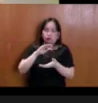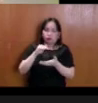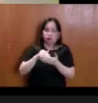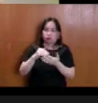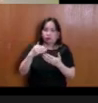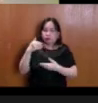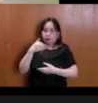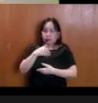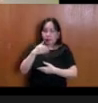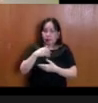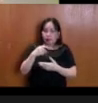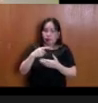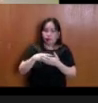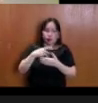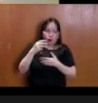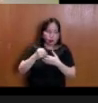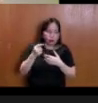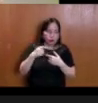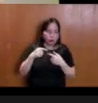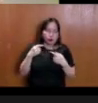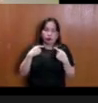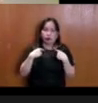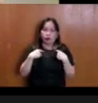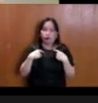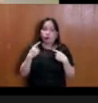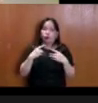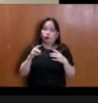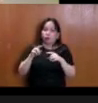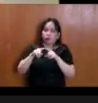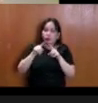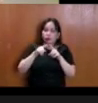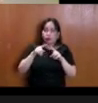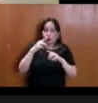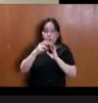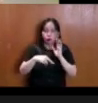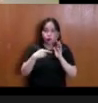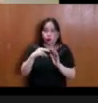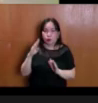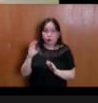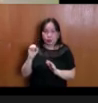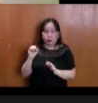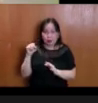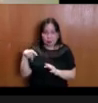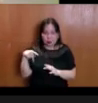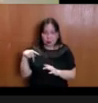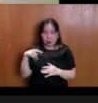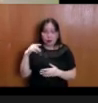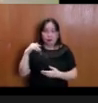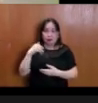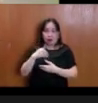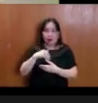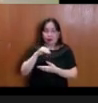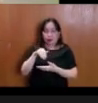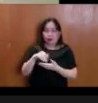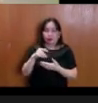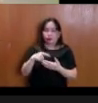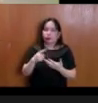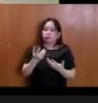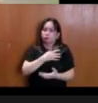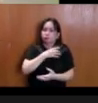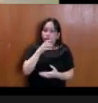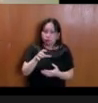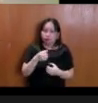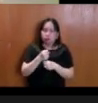So this characterizes or reflects the roles, the varied roles of the BSP as an enabler, mobilizer, and doer in terms